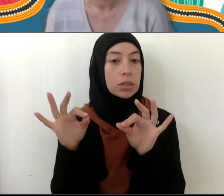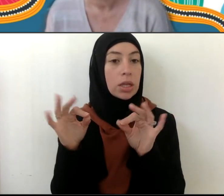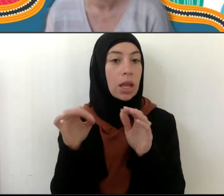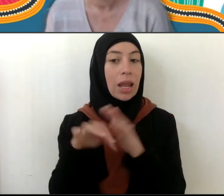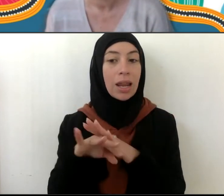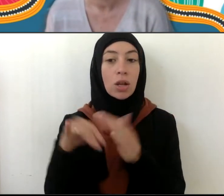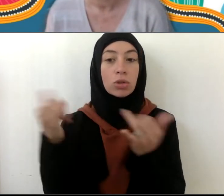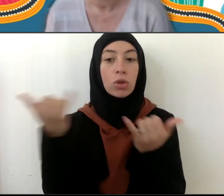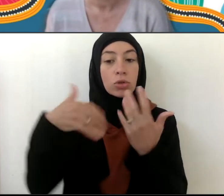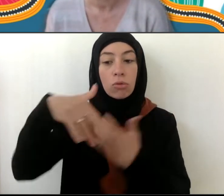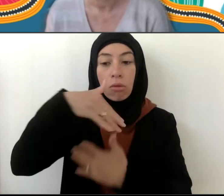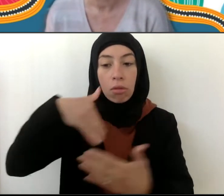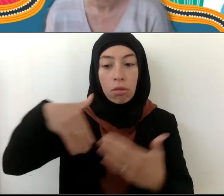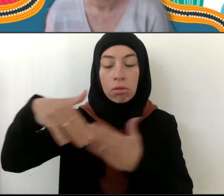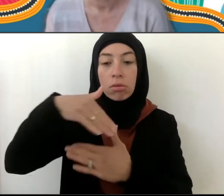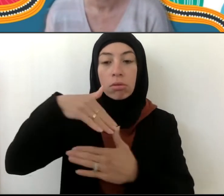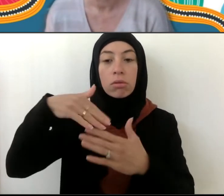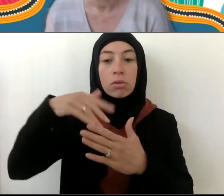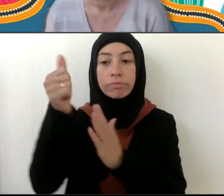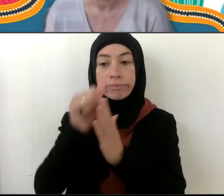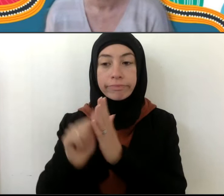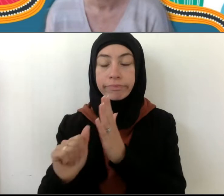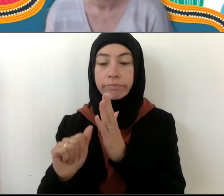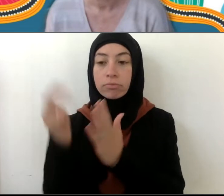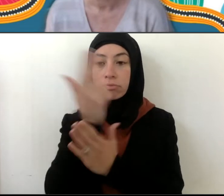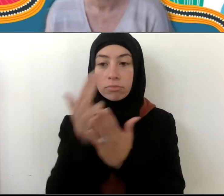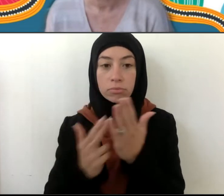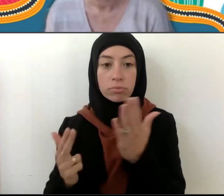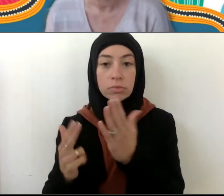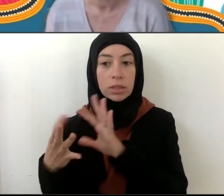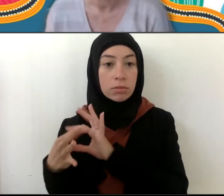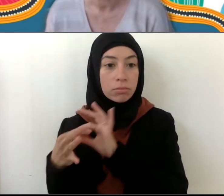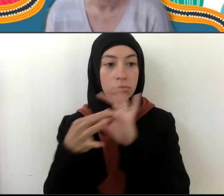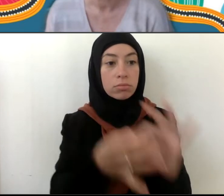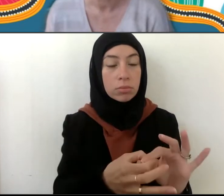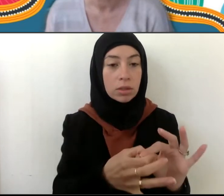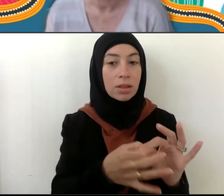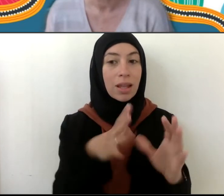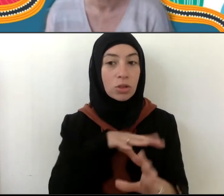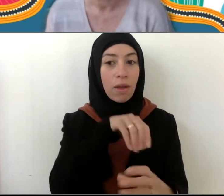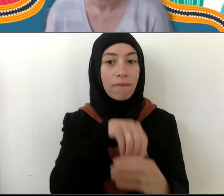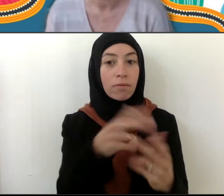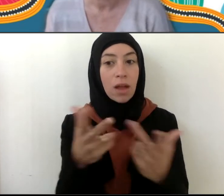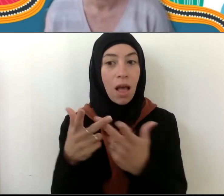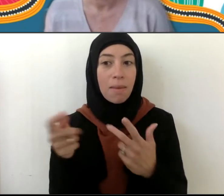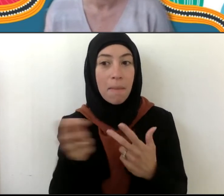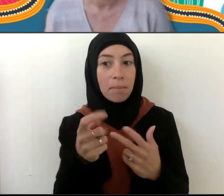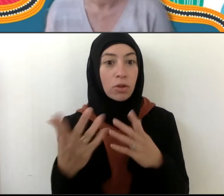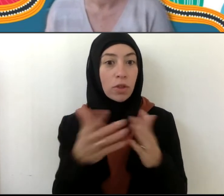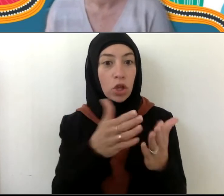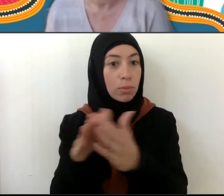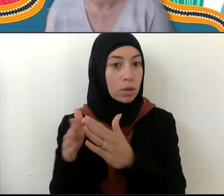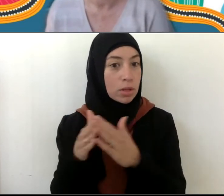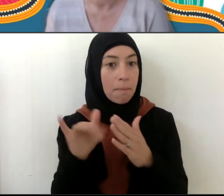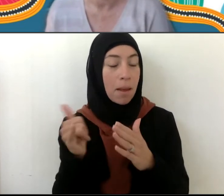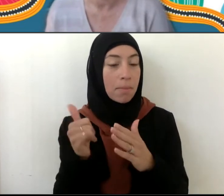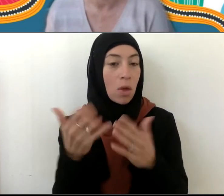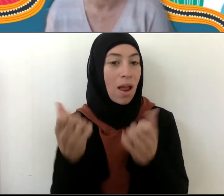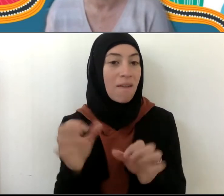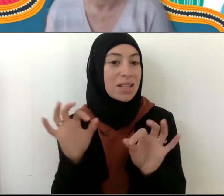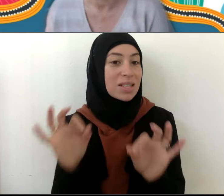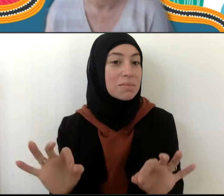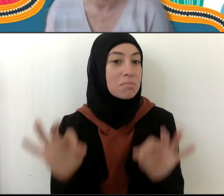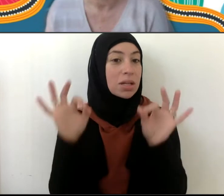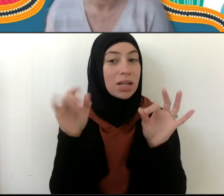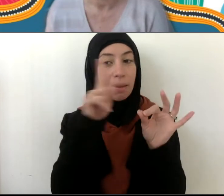engaged way, or they intend to kind of involve members of the community and that kind of thing. They might want to have specialist